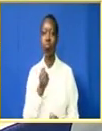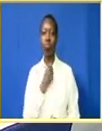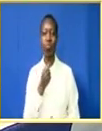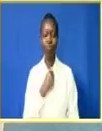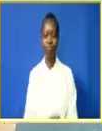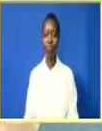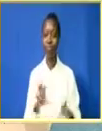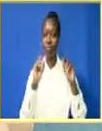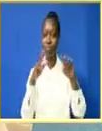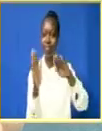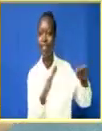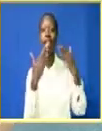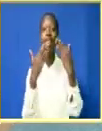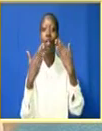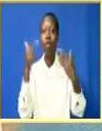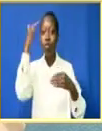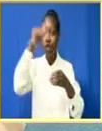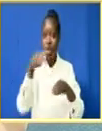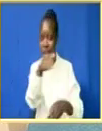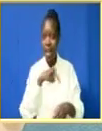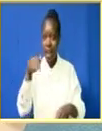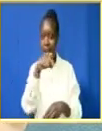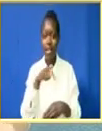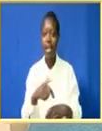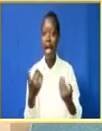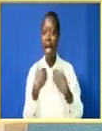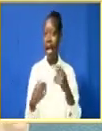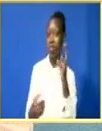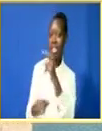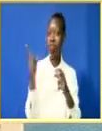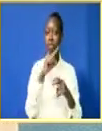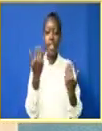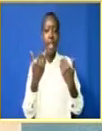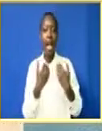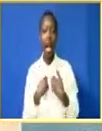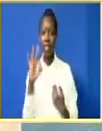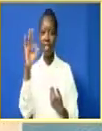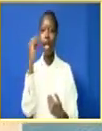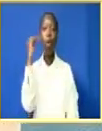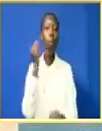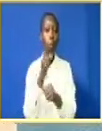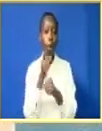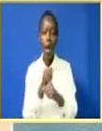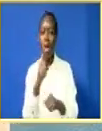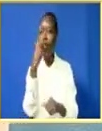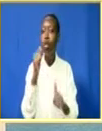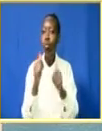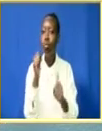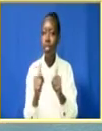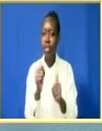I thank you so much for joining us. As you have heard and seen, we have at least three assignments. The first assignment